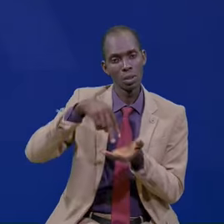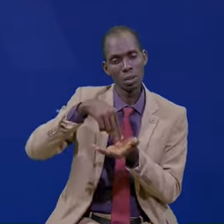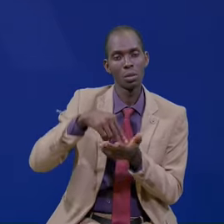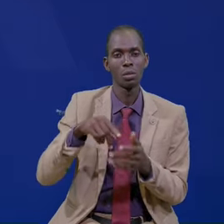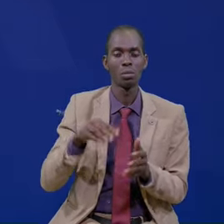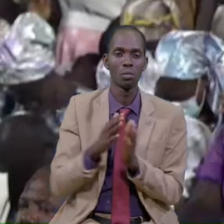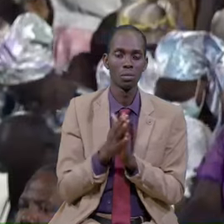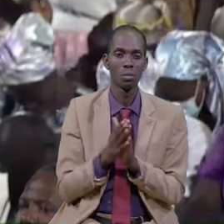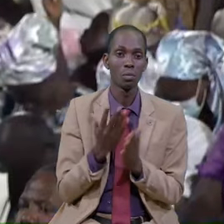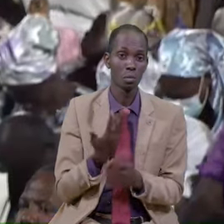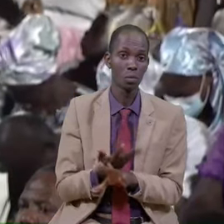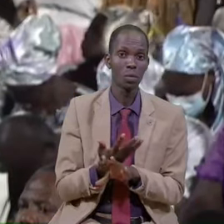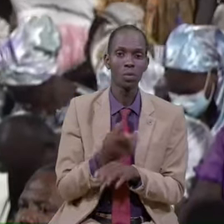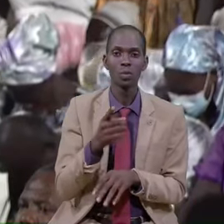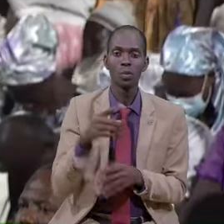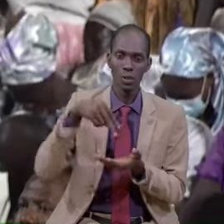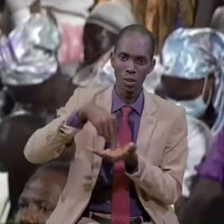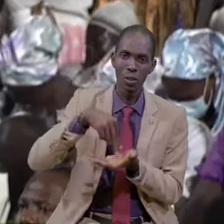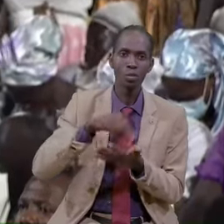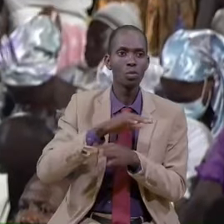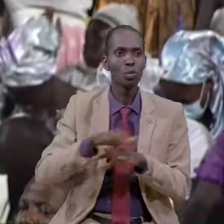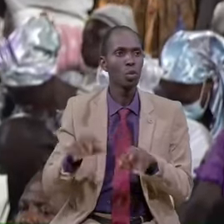don't look here and there stand